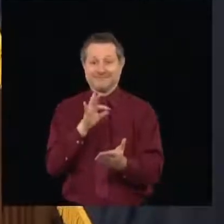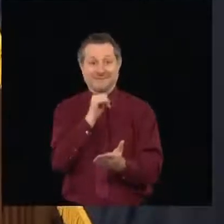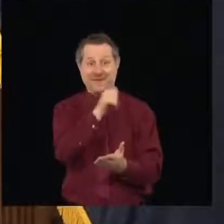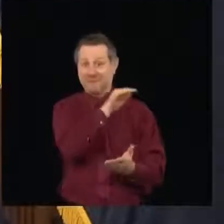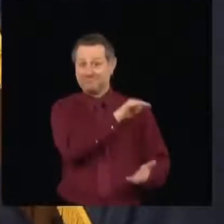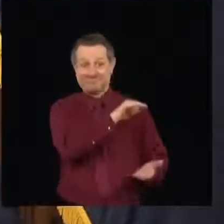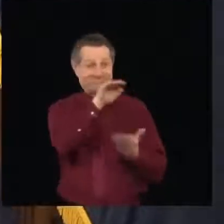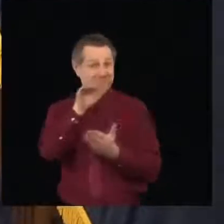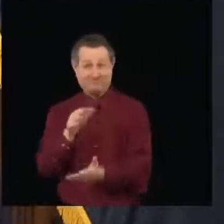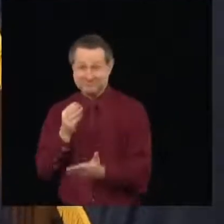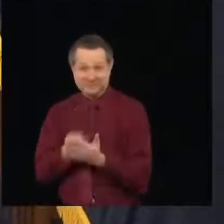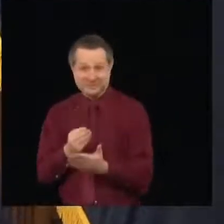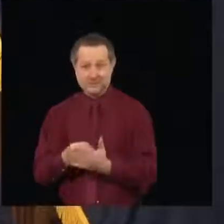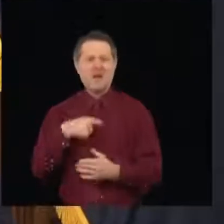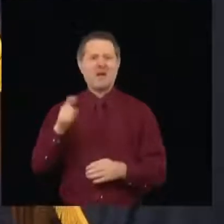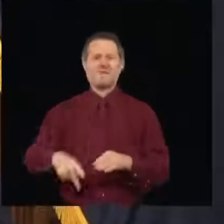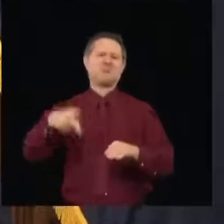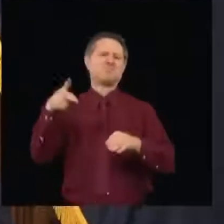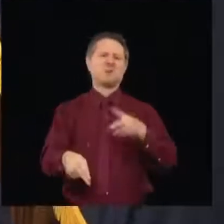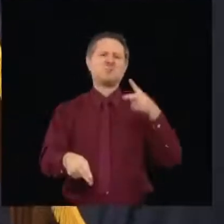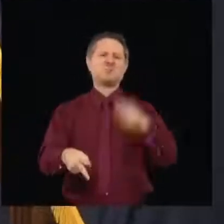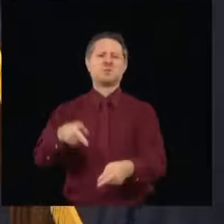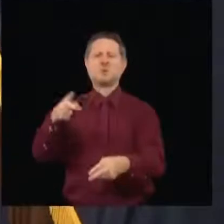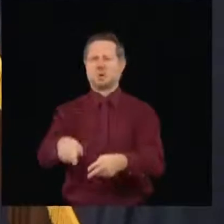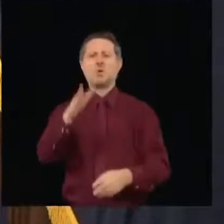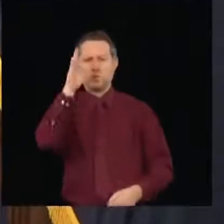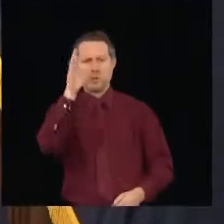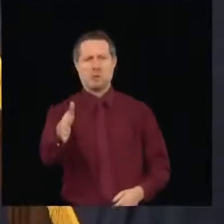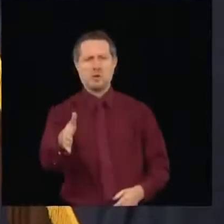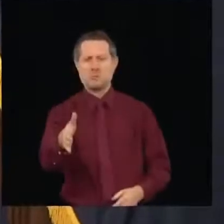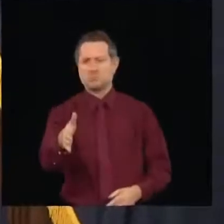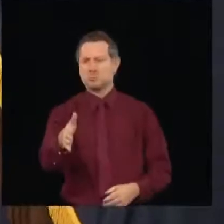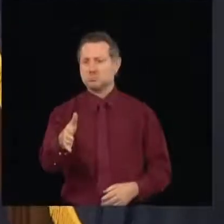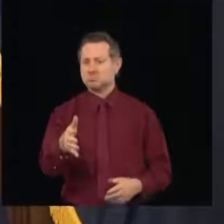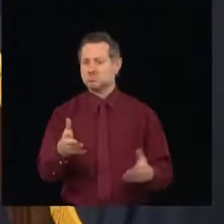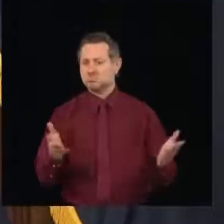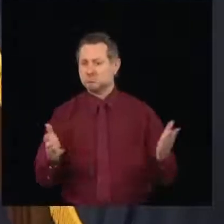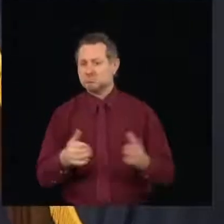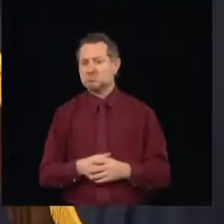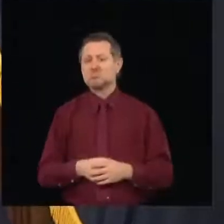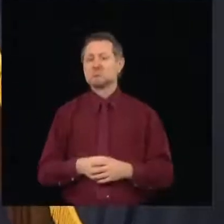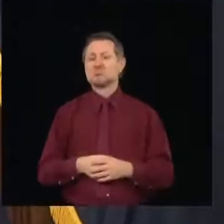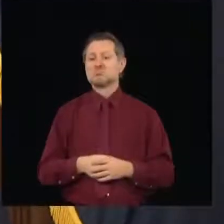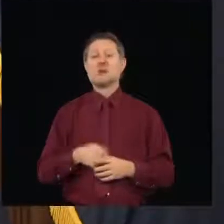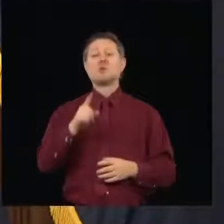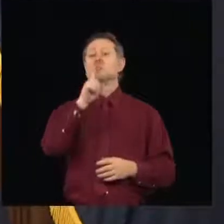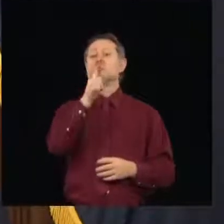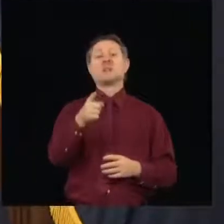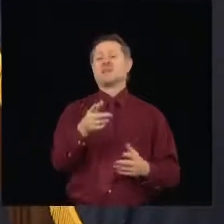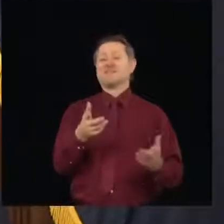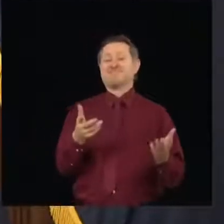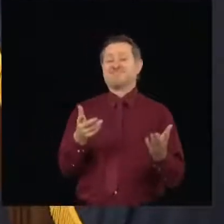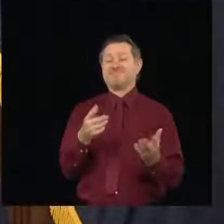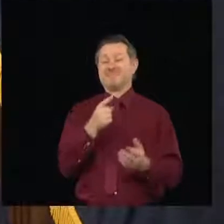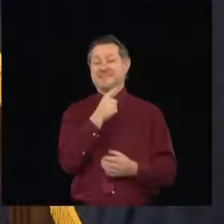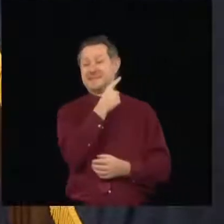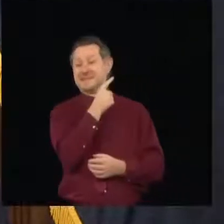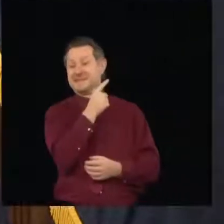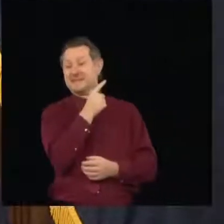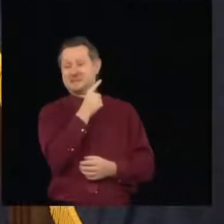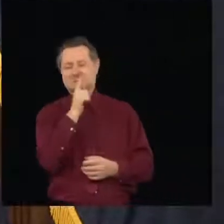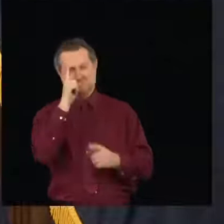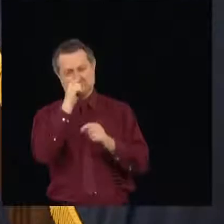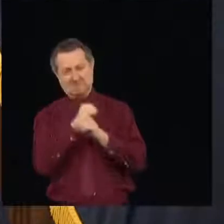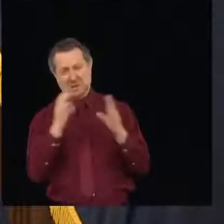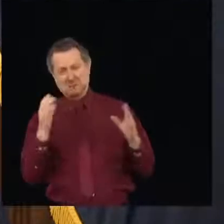funding. And I believe it would be so ludicrous to have taken the actions